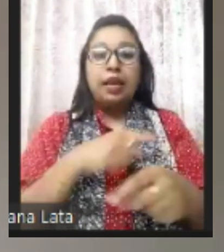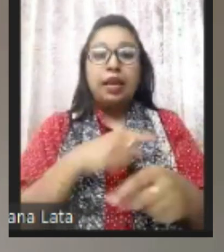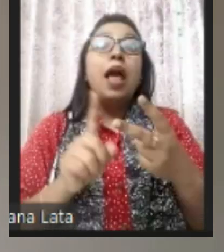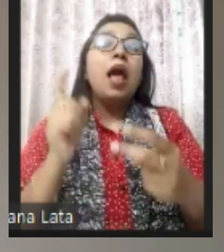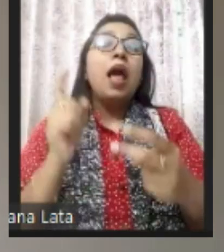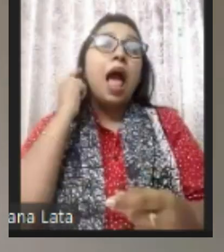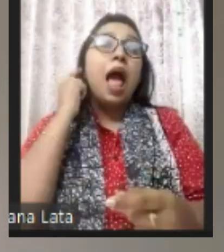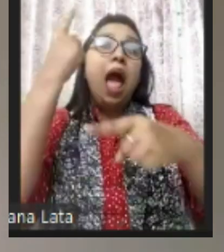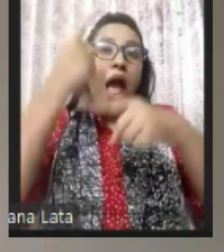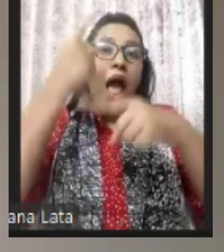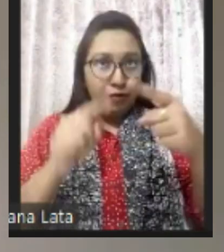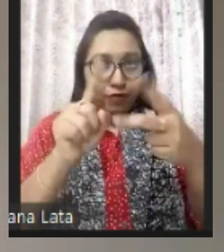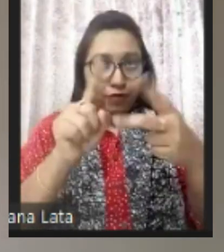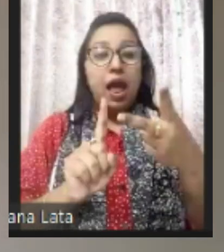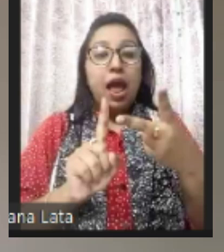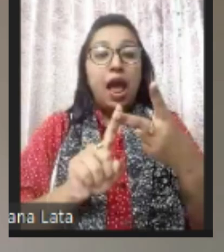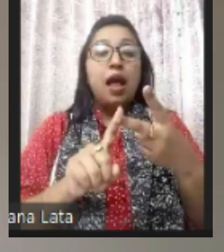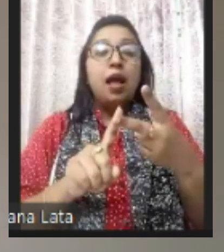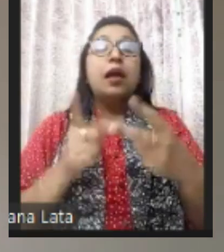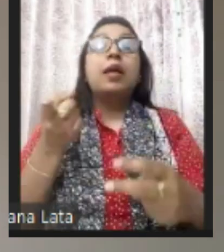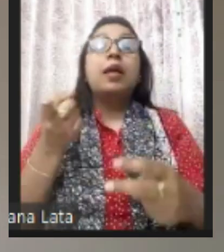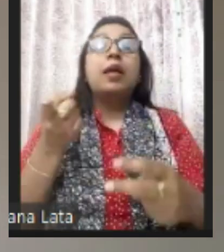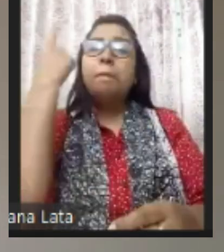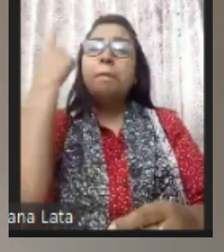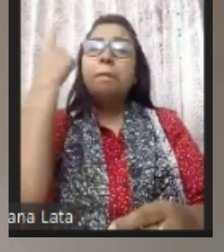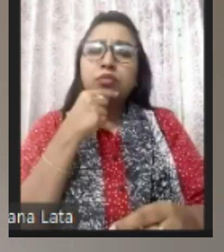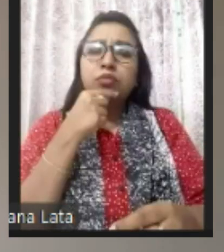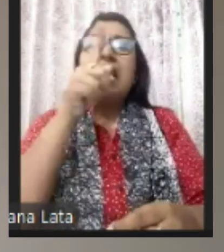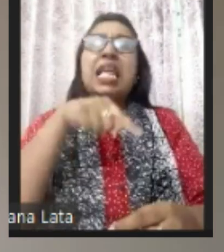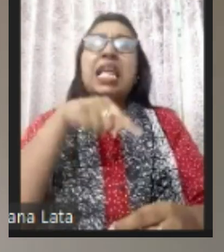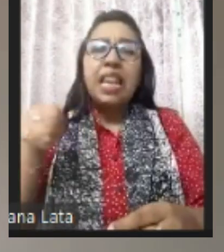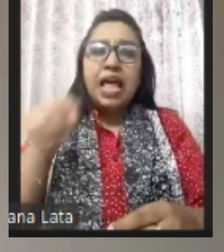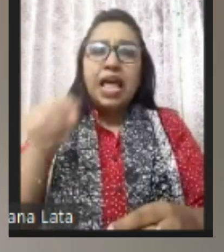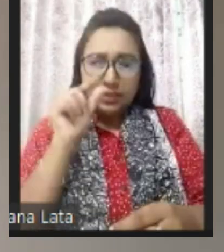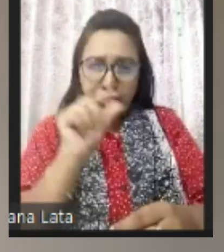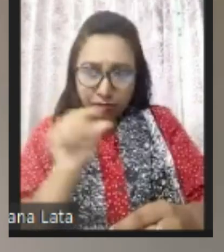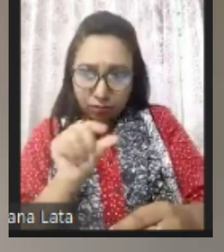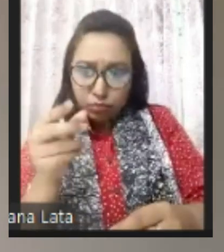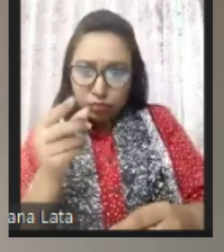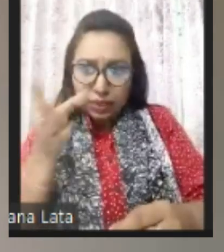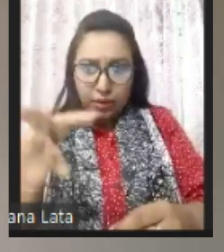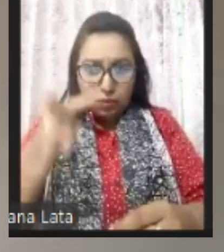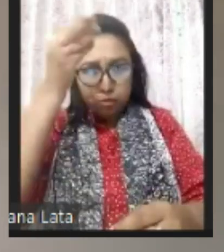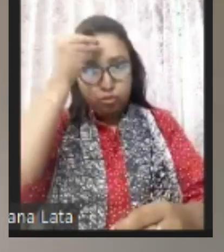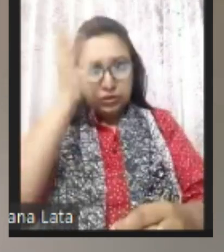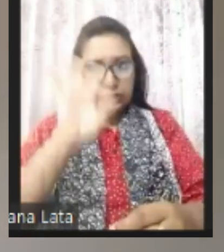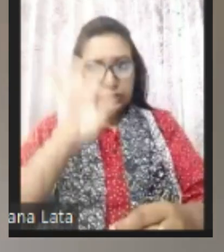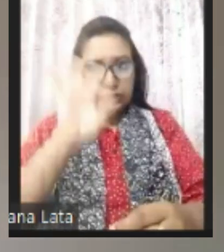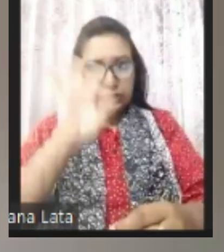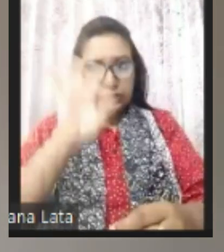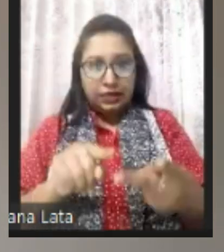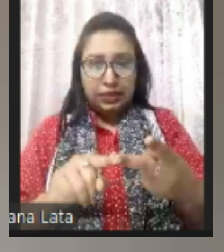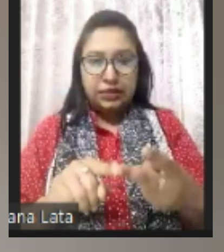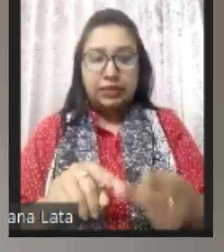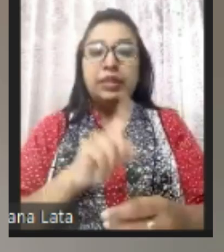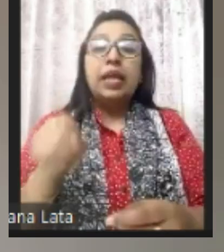also very helpful for people with English as a second language. We are also very pleased that we have